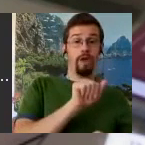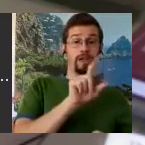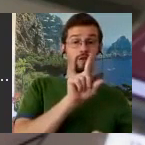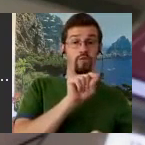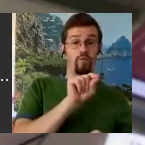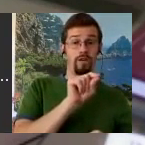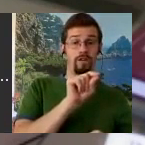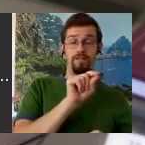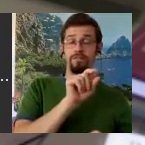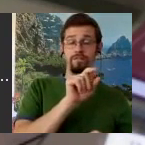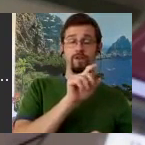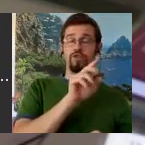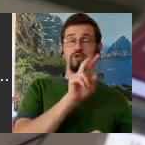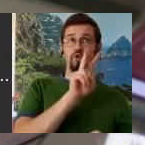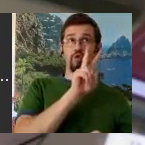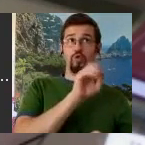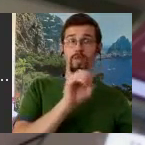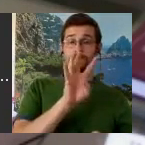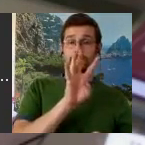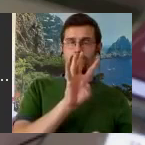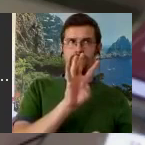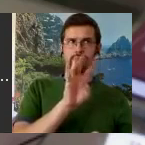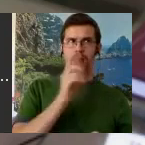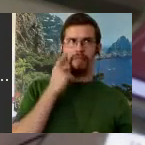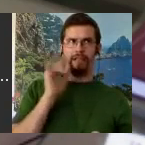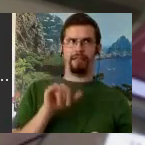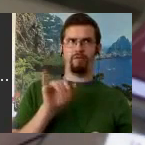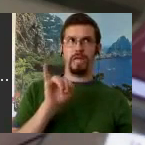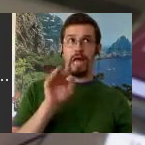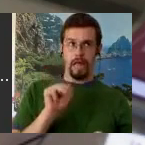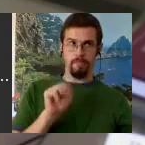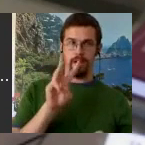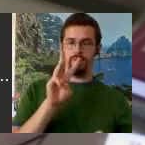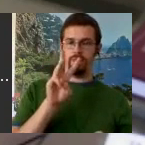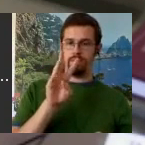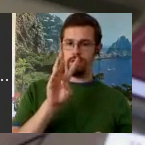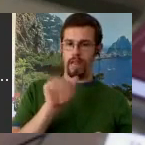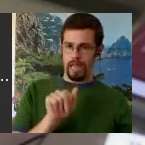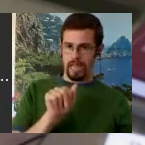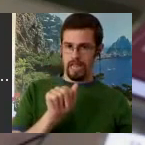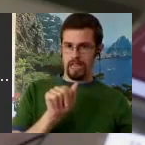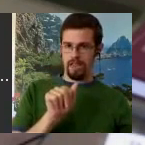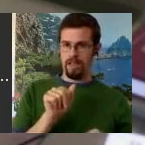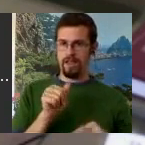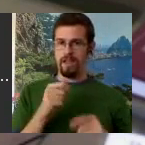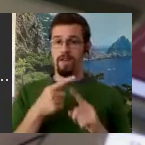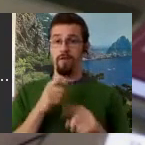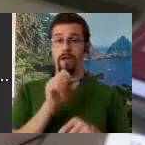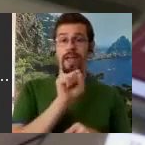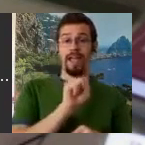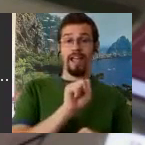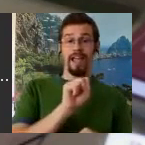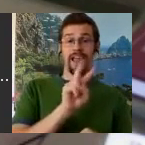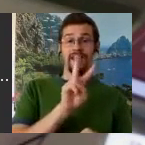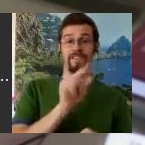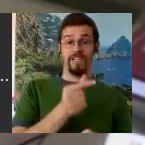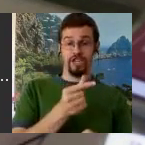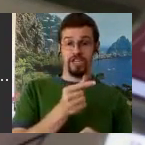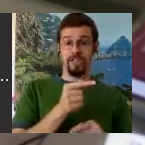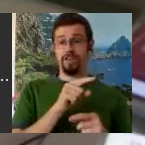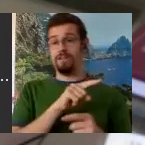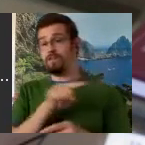2004, which I think was called the IMWA, from SVG to TrueType.